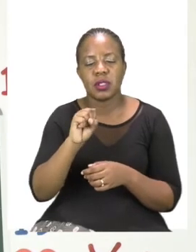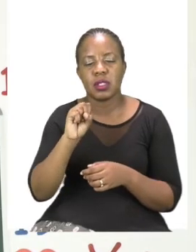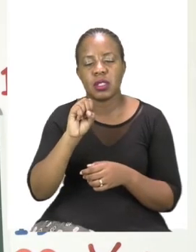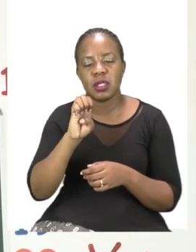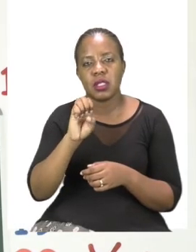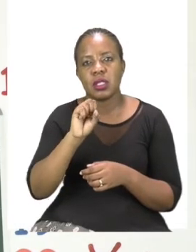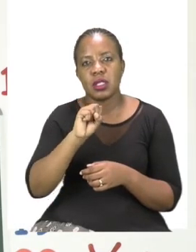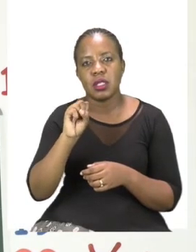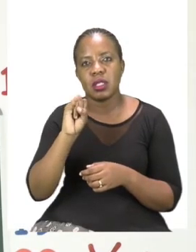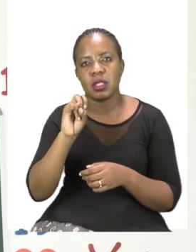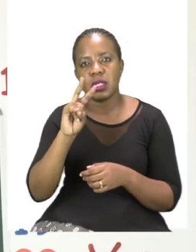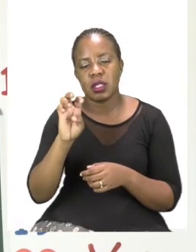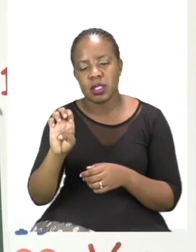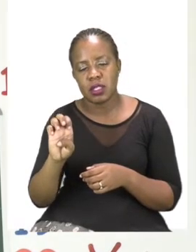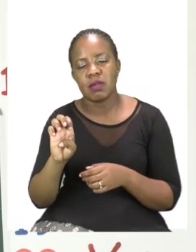his,